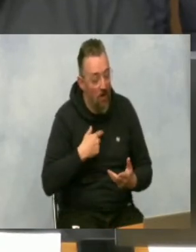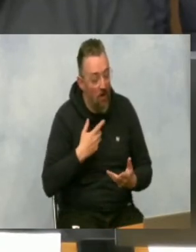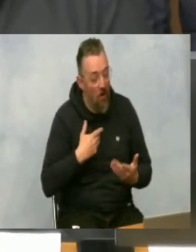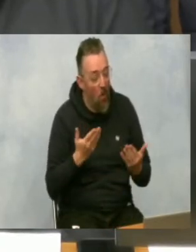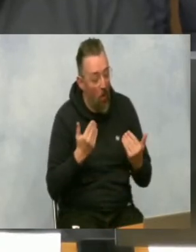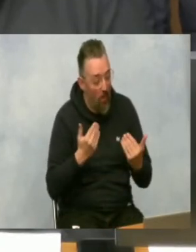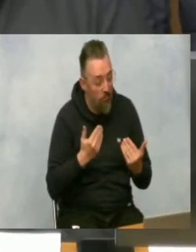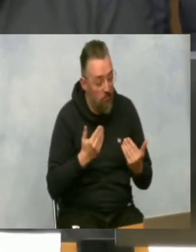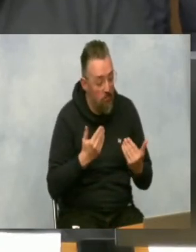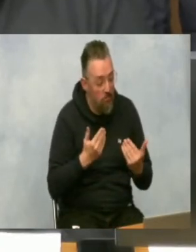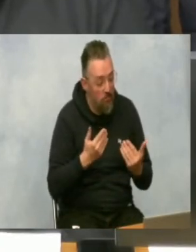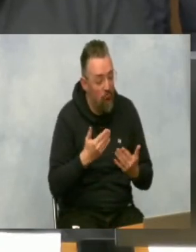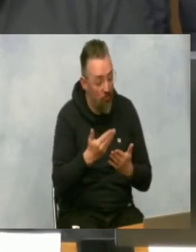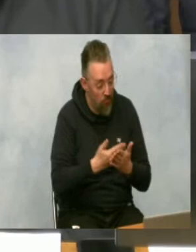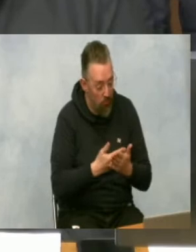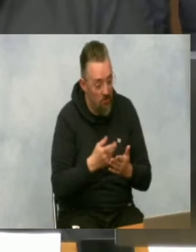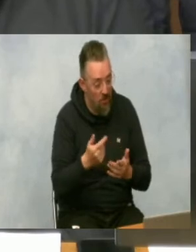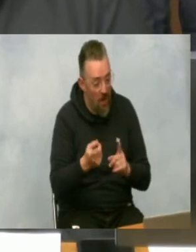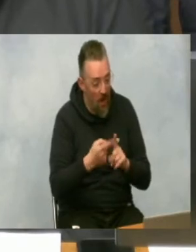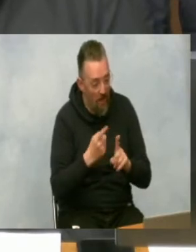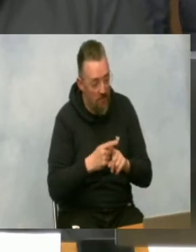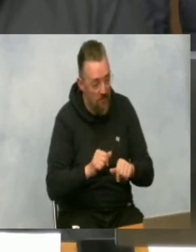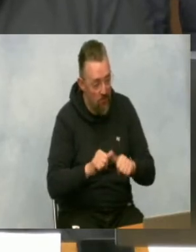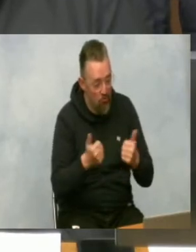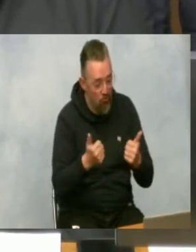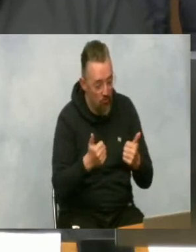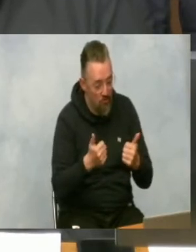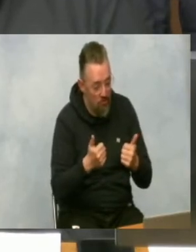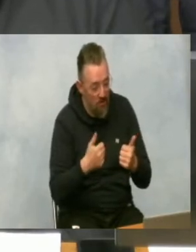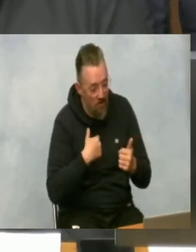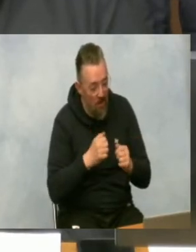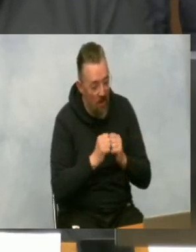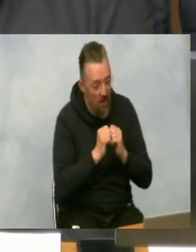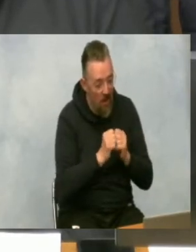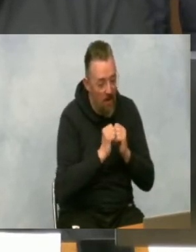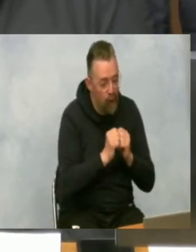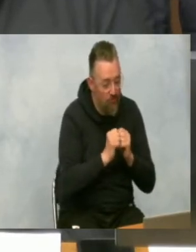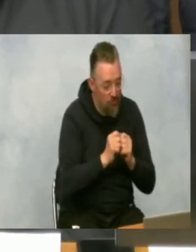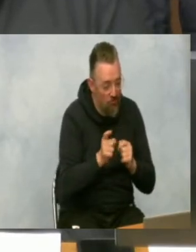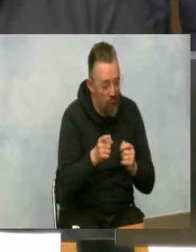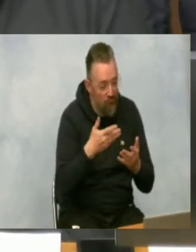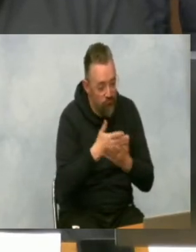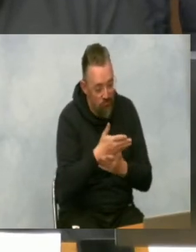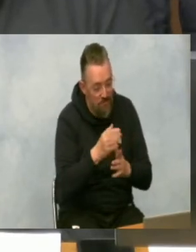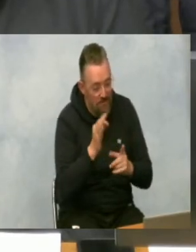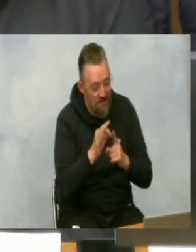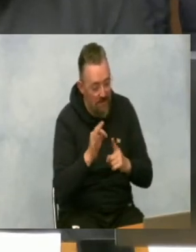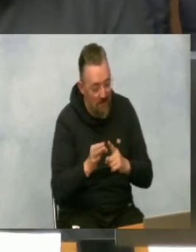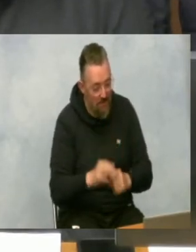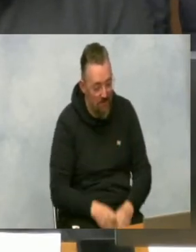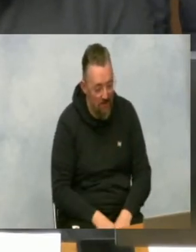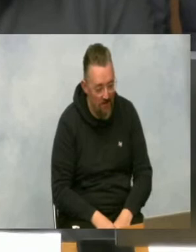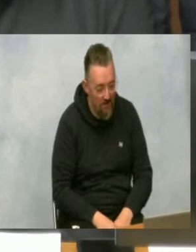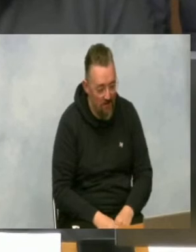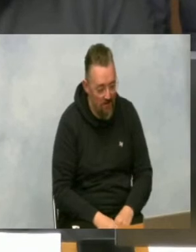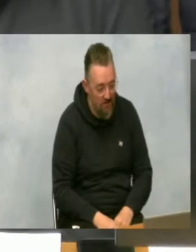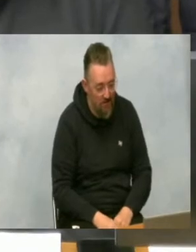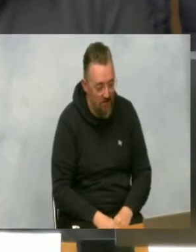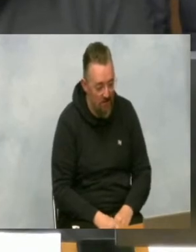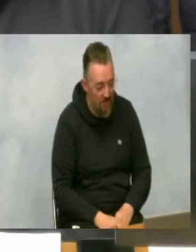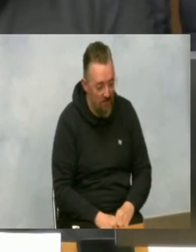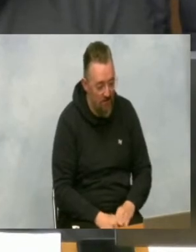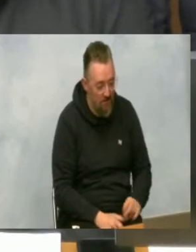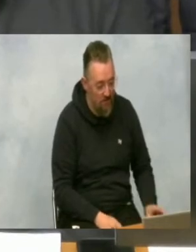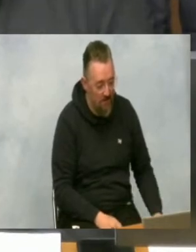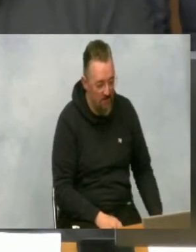think, Jerry, you've given very good answers, and I appreciate you getting into that in detail for us. Jerry, I see